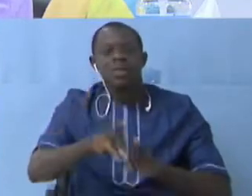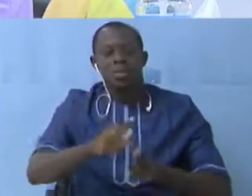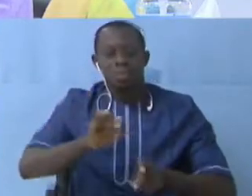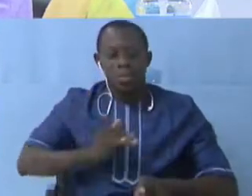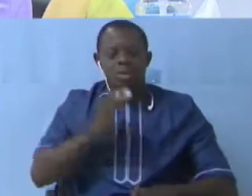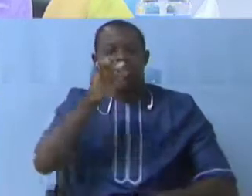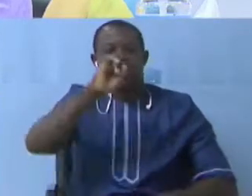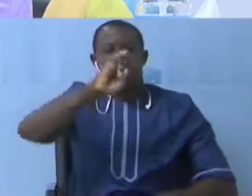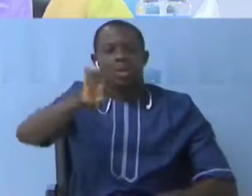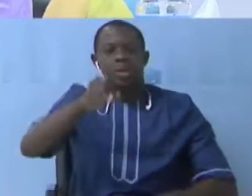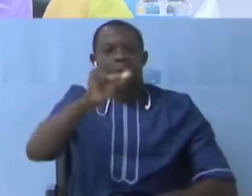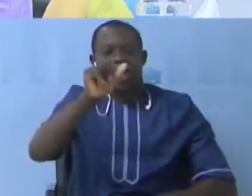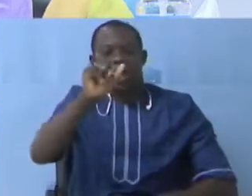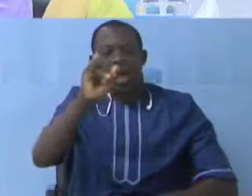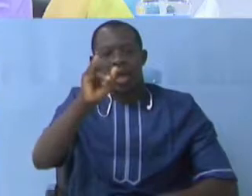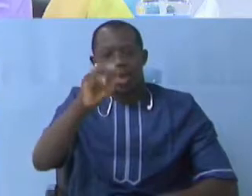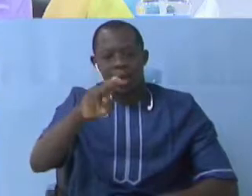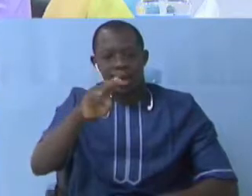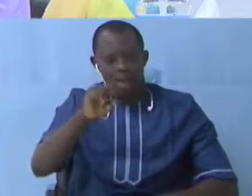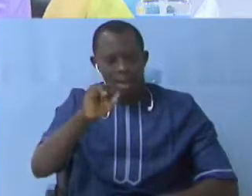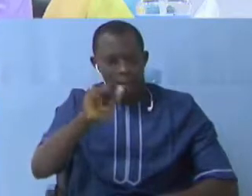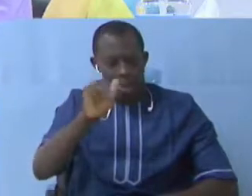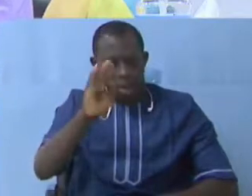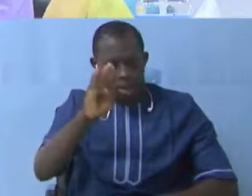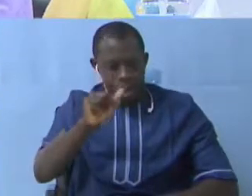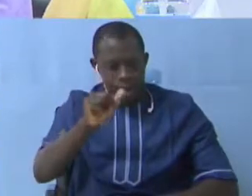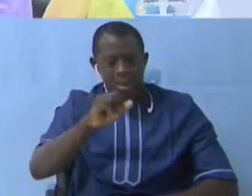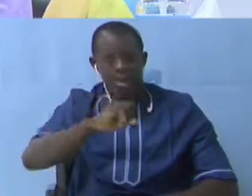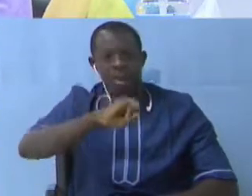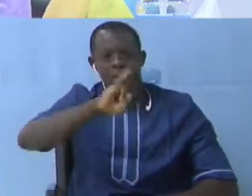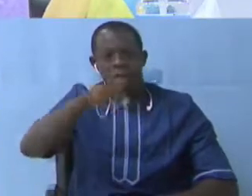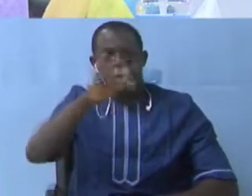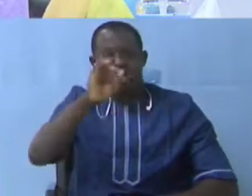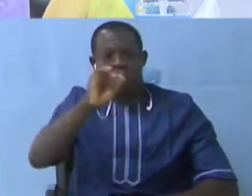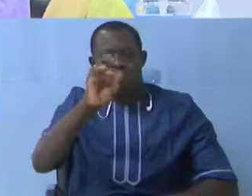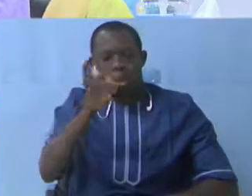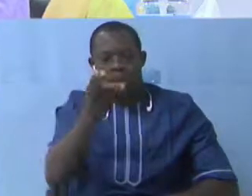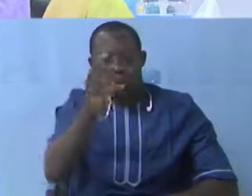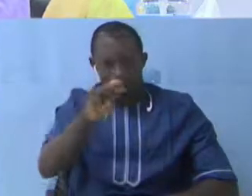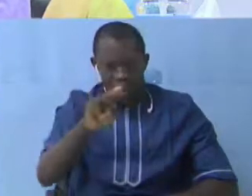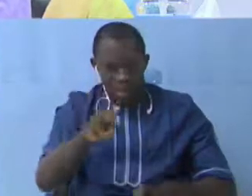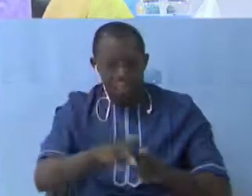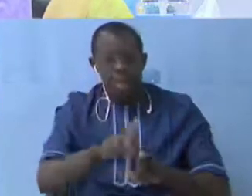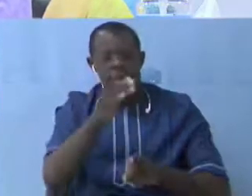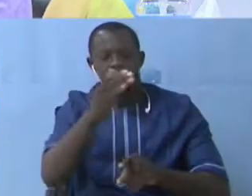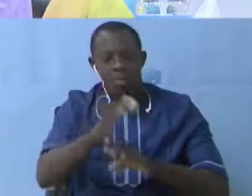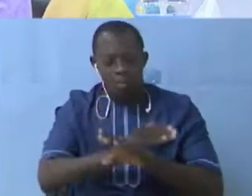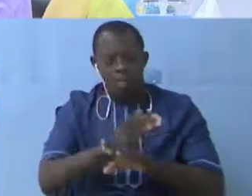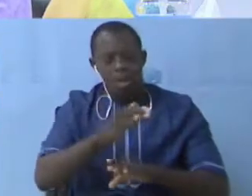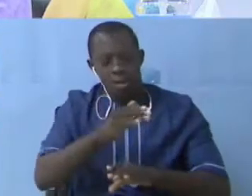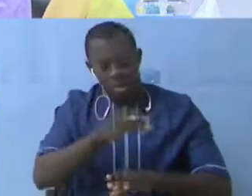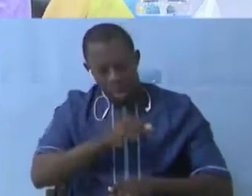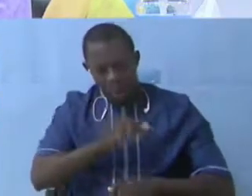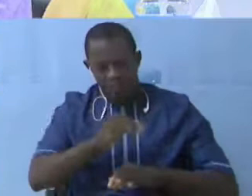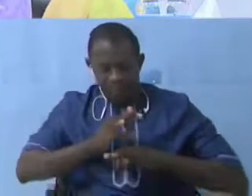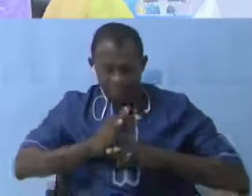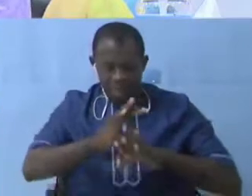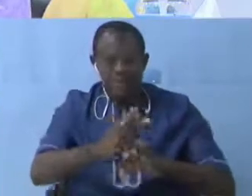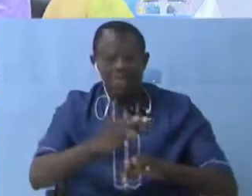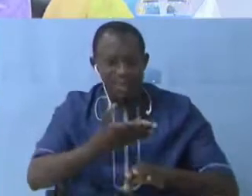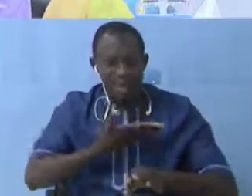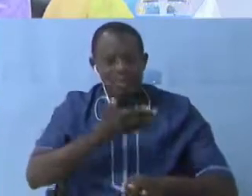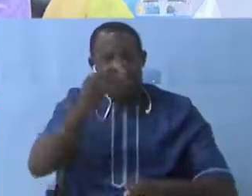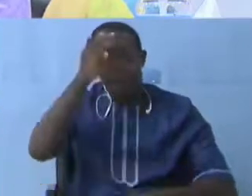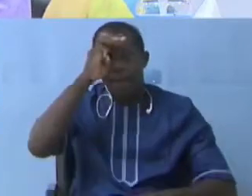bi nag doomi Gambian la Mrs. Jainaba John. To try really and get some interest at the AG's chamber